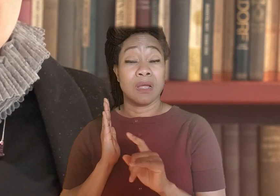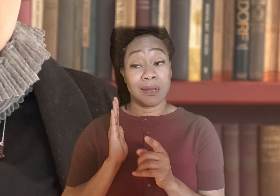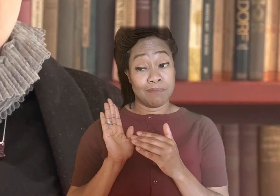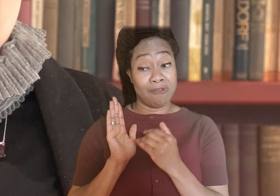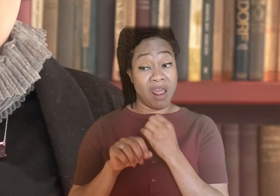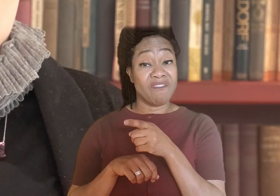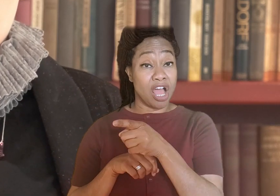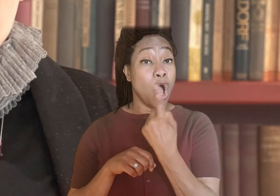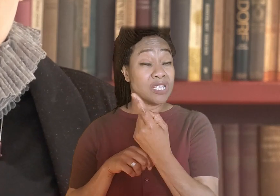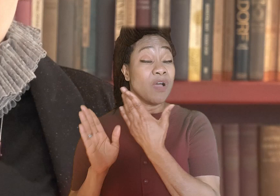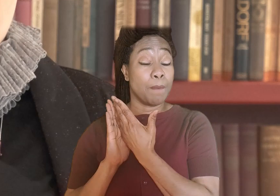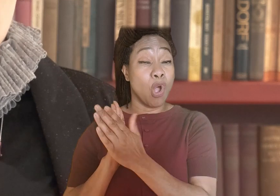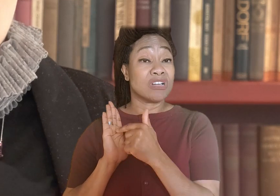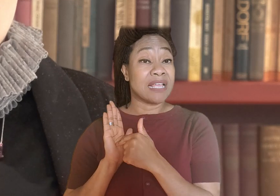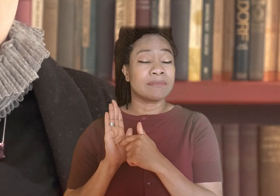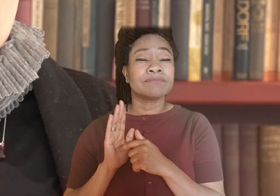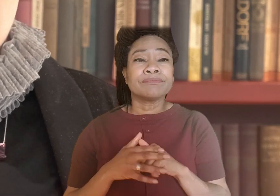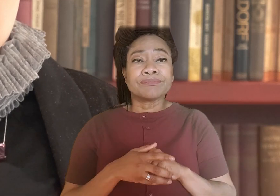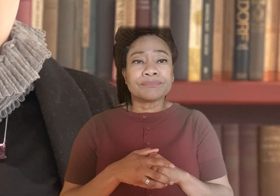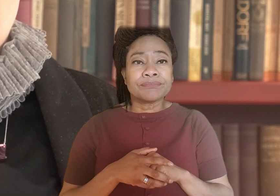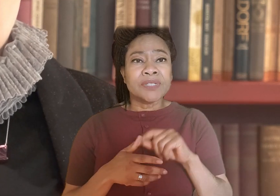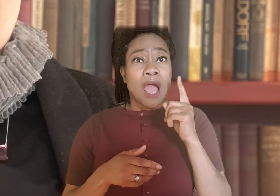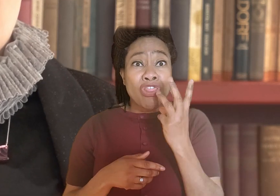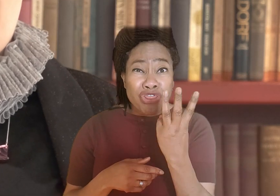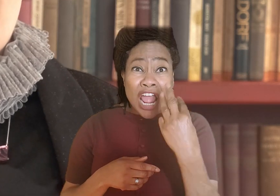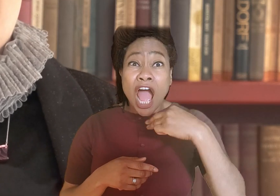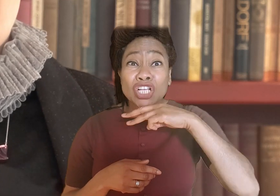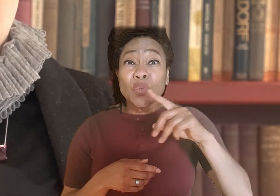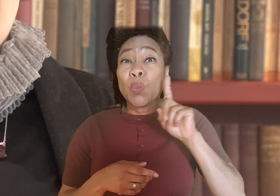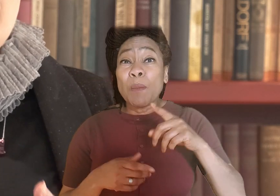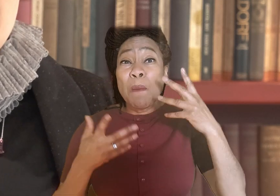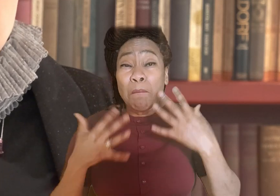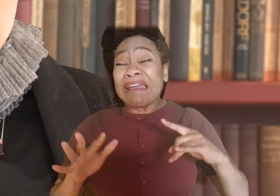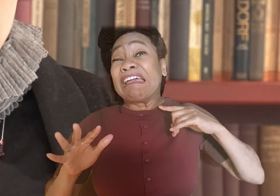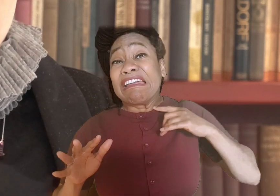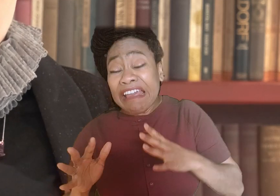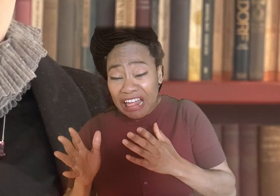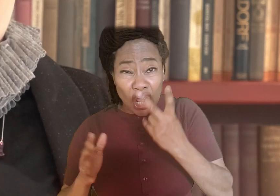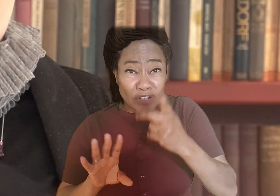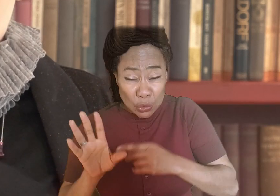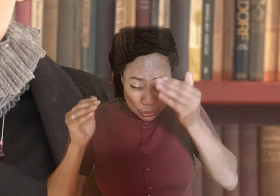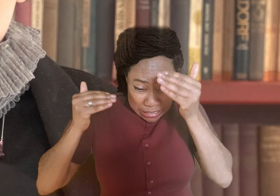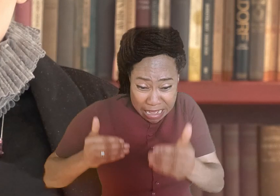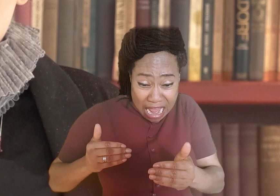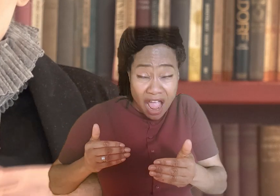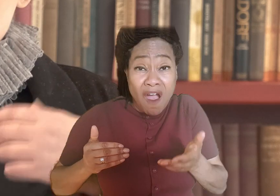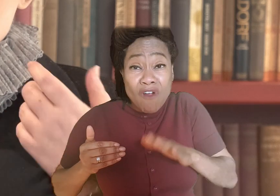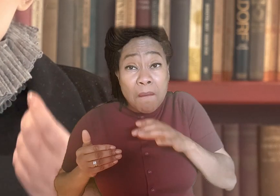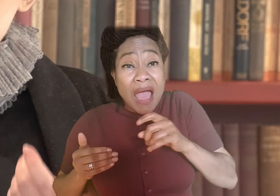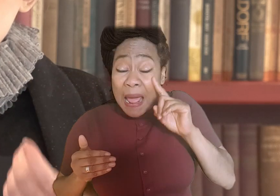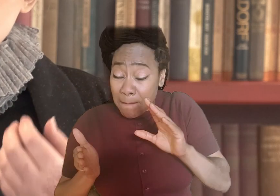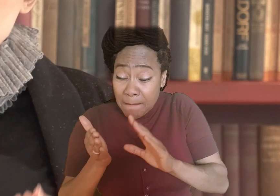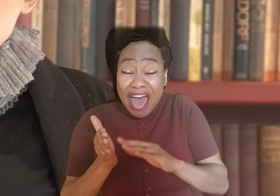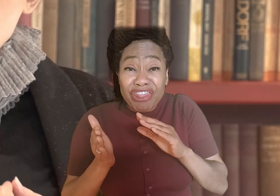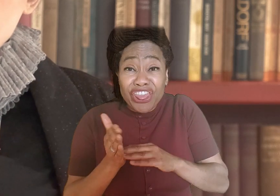the witch-finder general who murdered 300 women in a 2-year period, was a Puritan. And